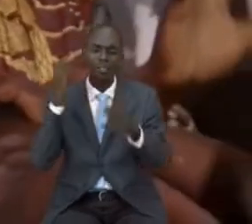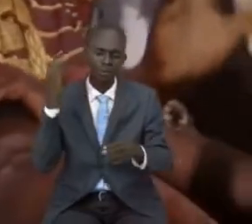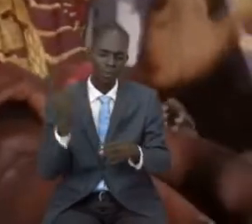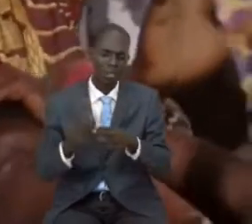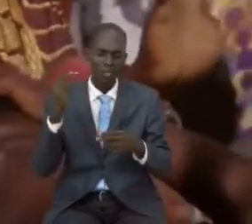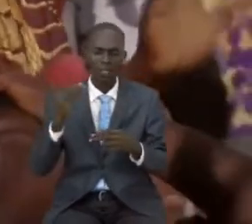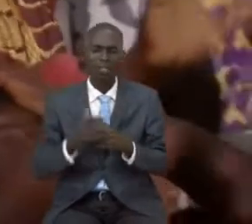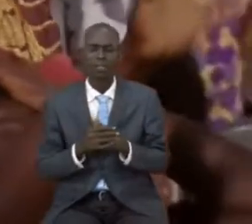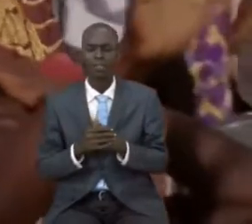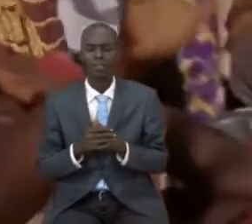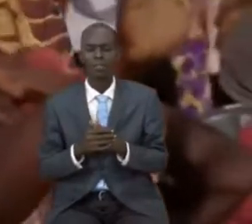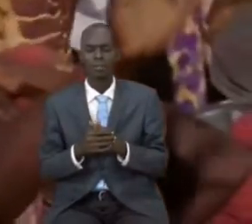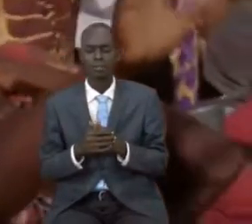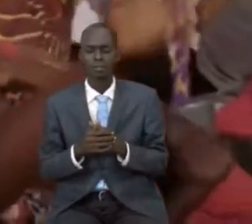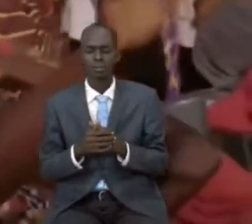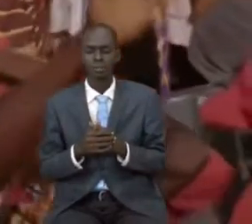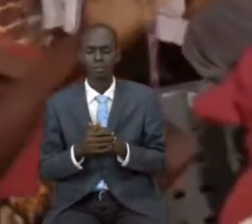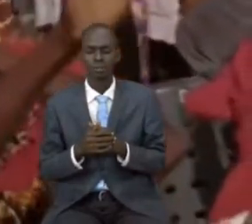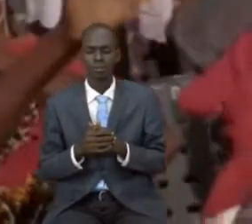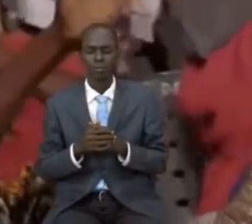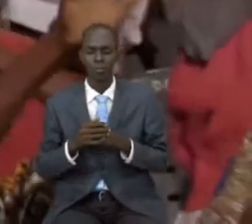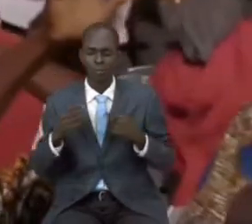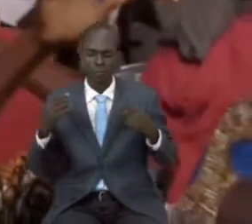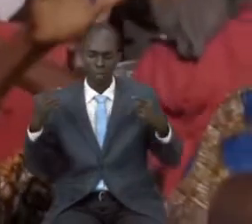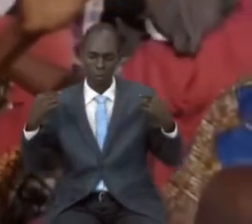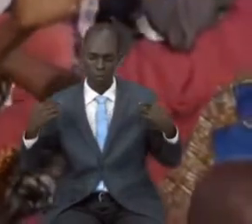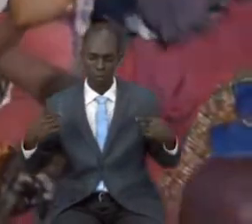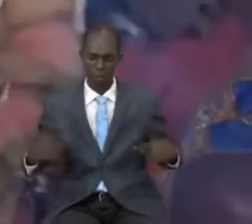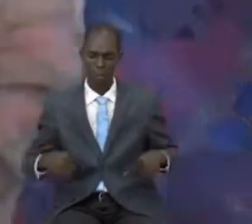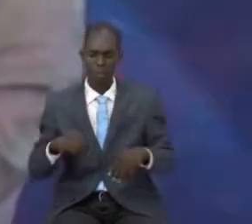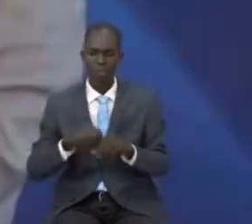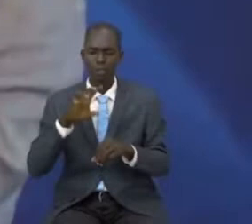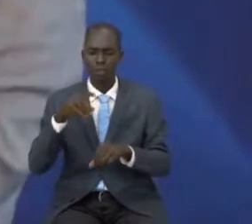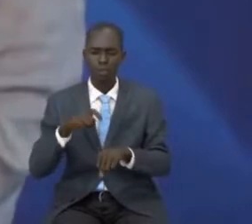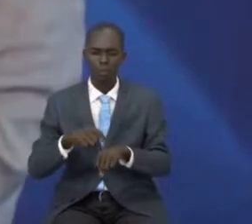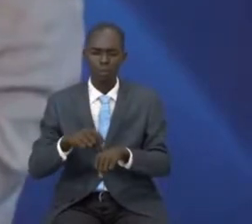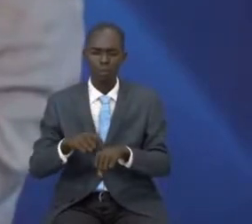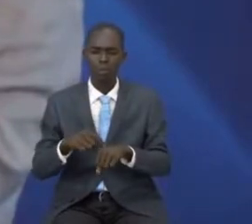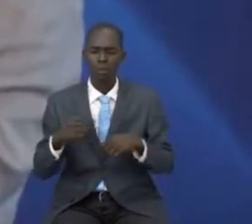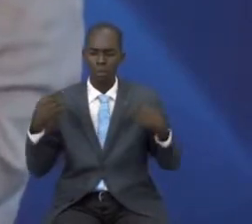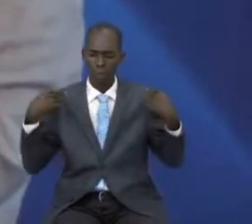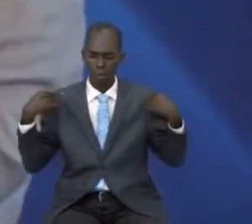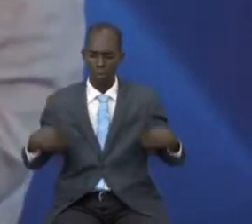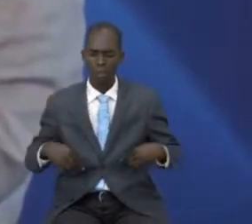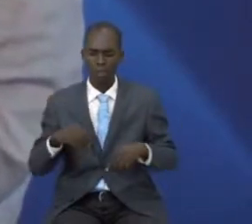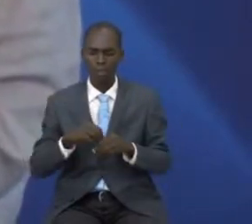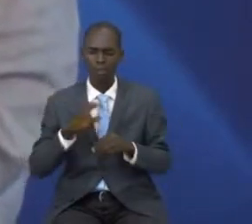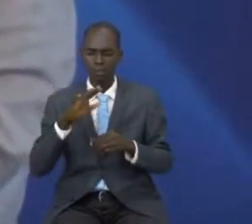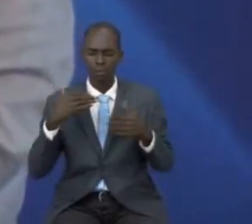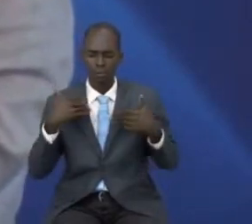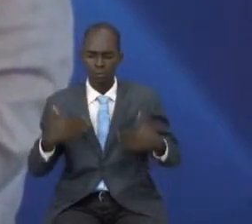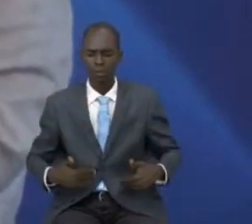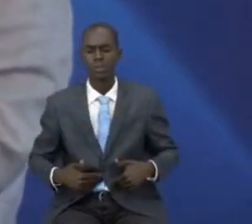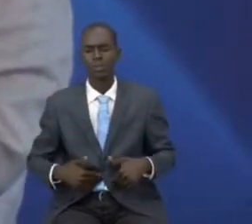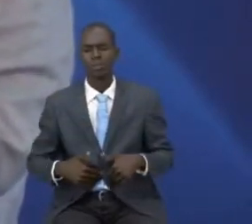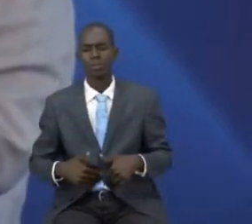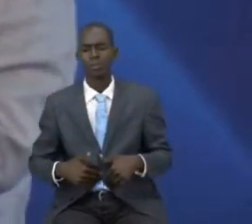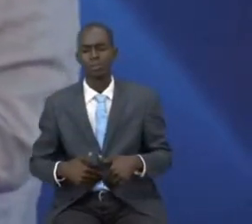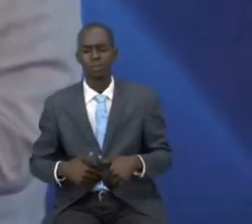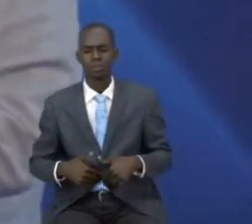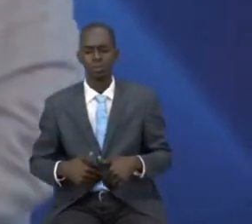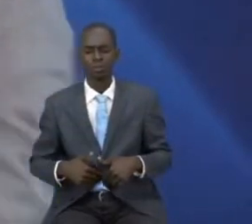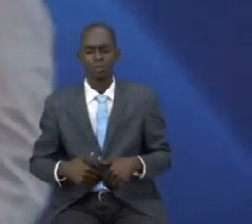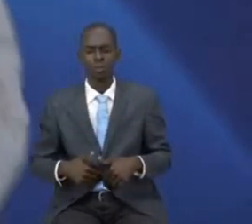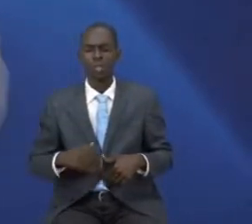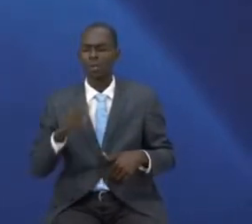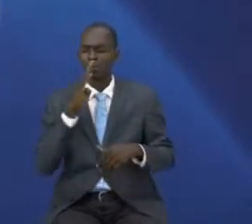name. Pain in your bone, pain in your joints, arthritis,